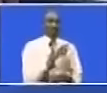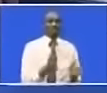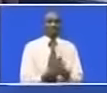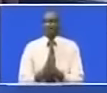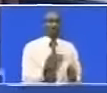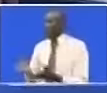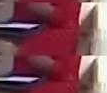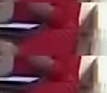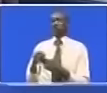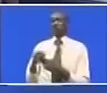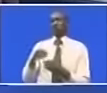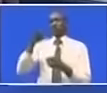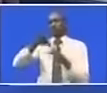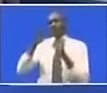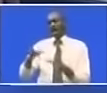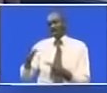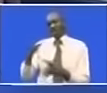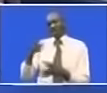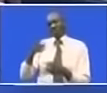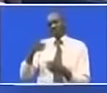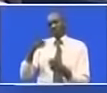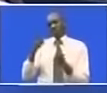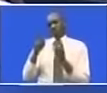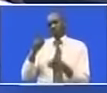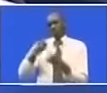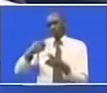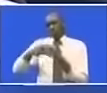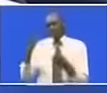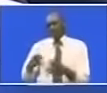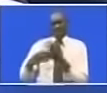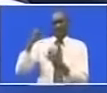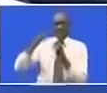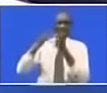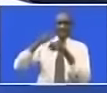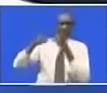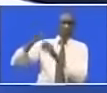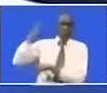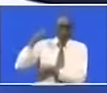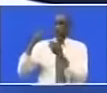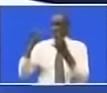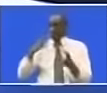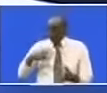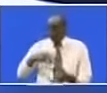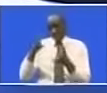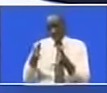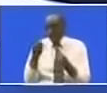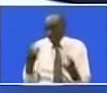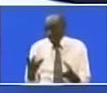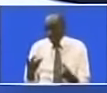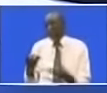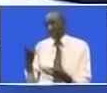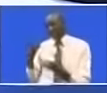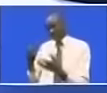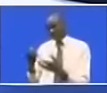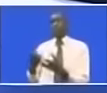Could you talk to us about over the last elections? We don't know the numbers yet now, but what have the numbers been like